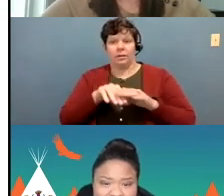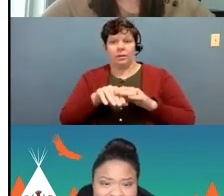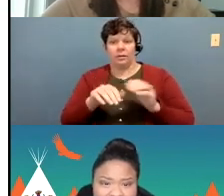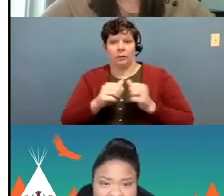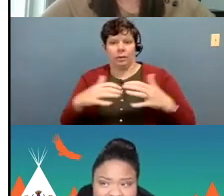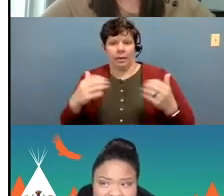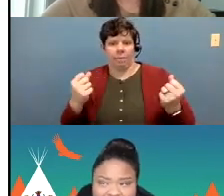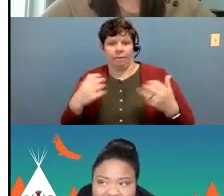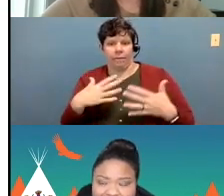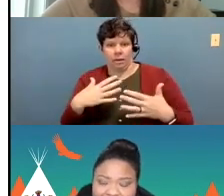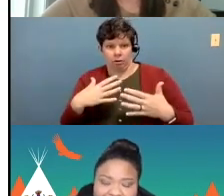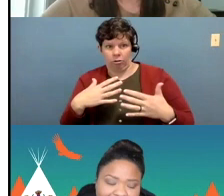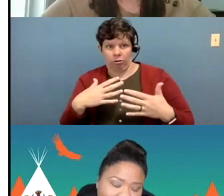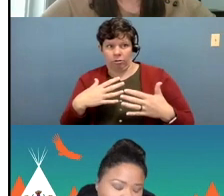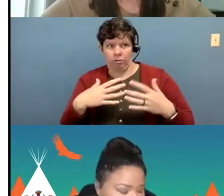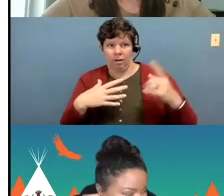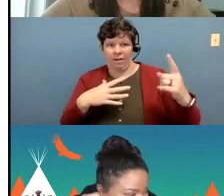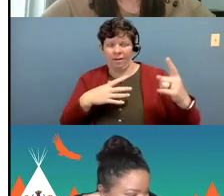fear of,